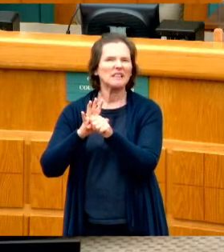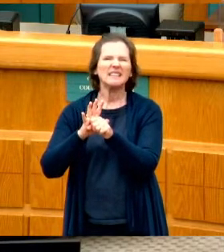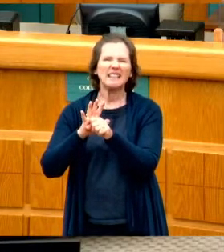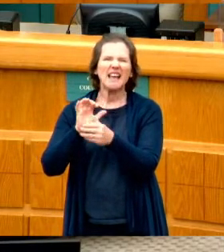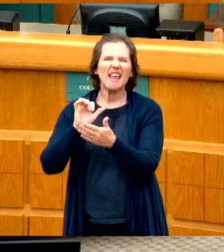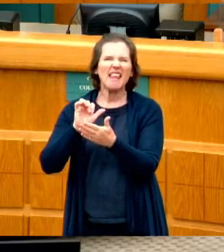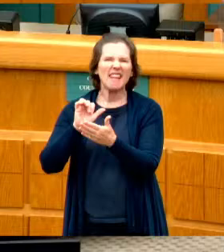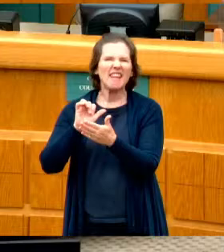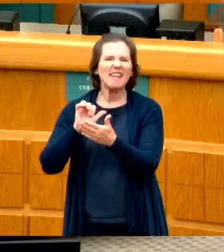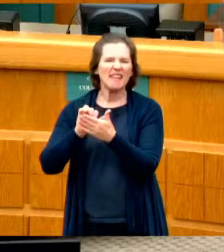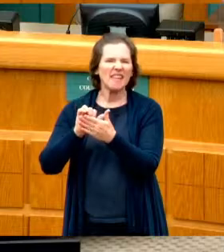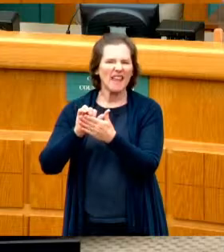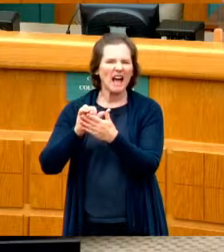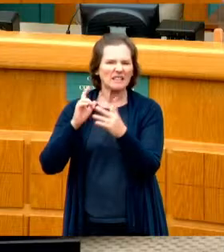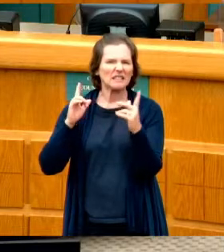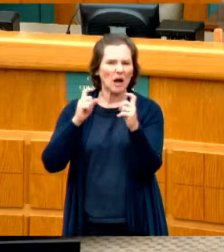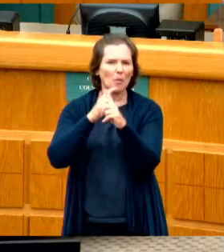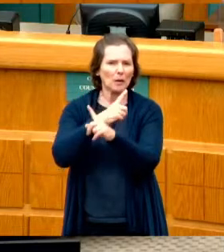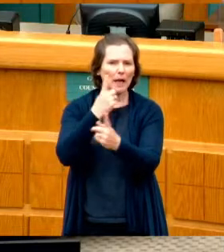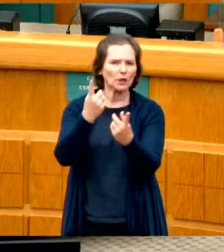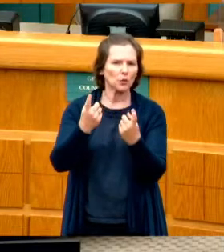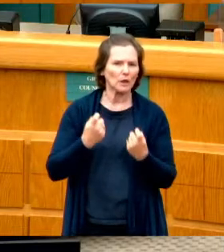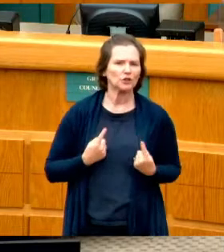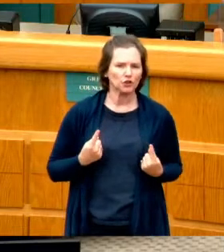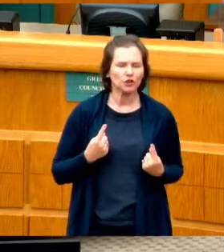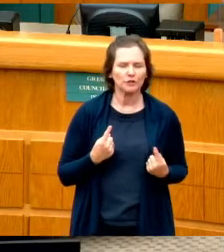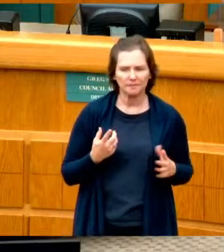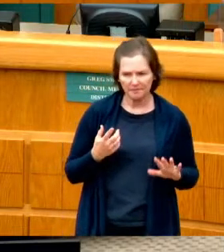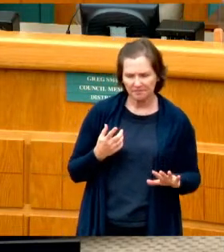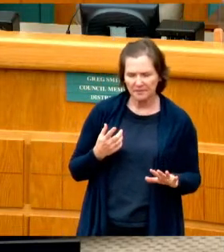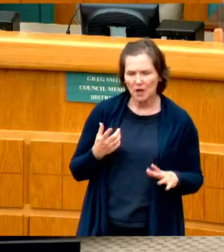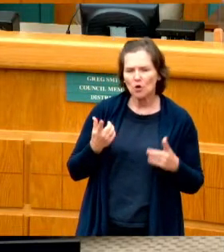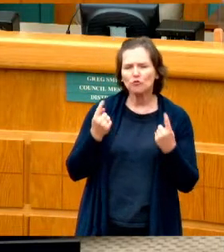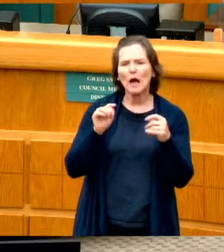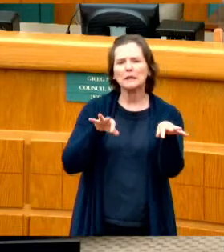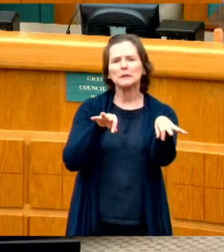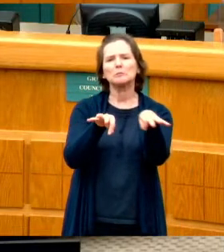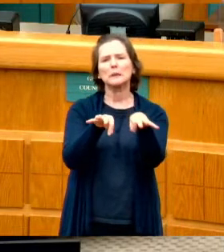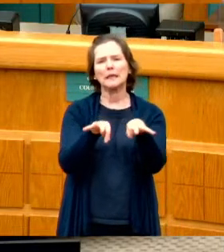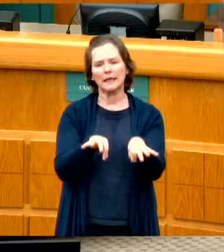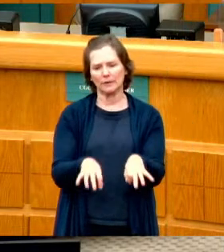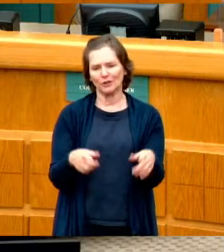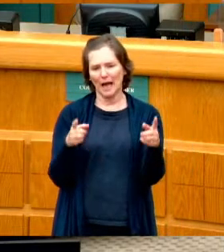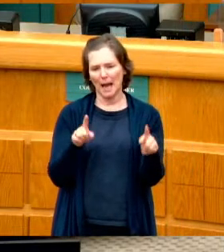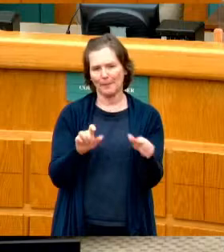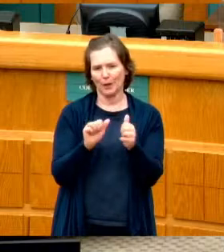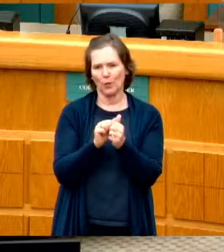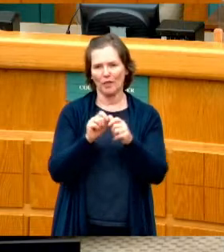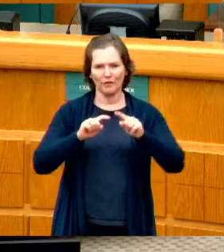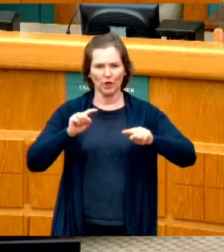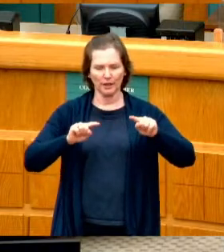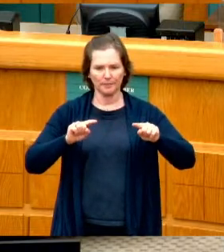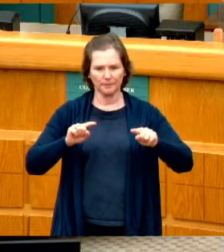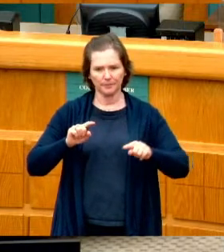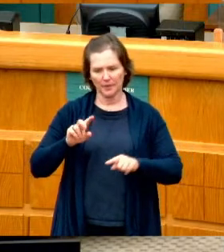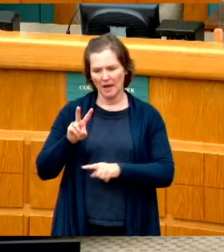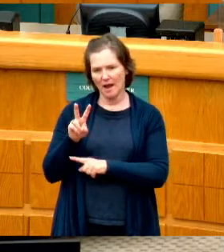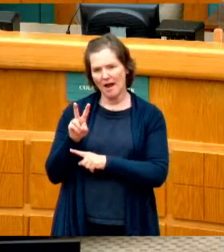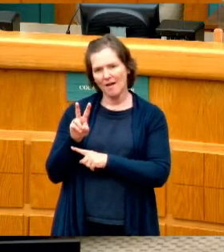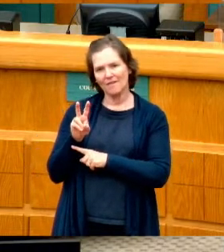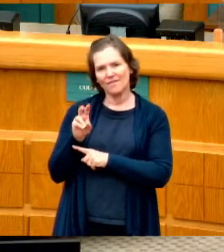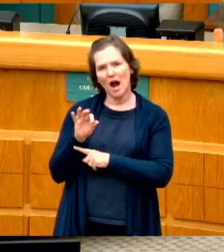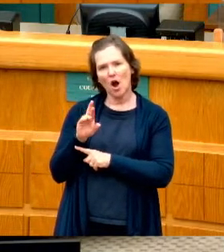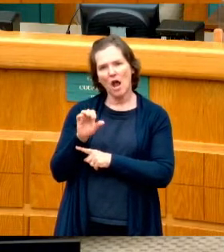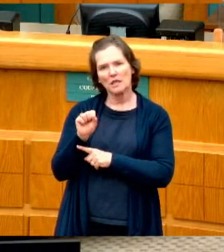so let's first step back and try to understand what is happening. In viruses, as they